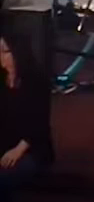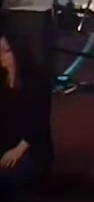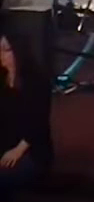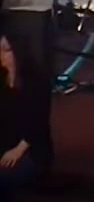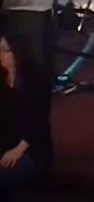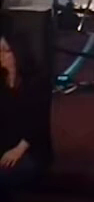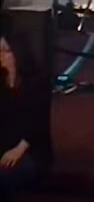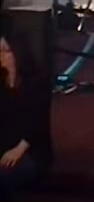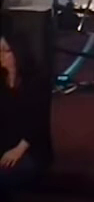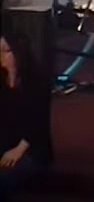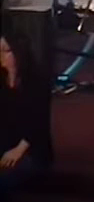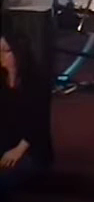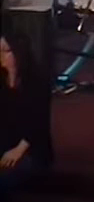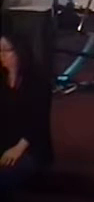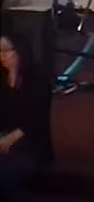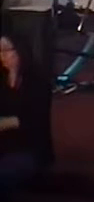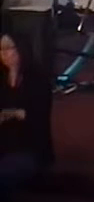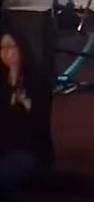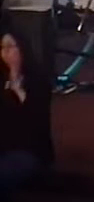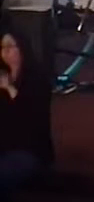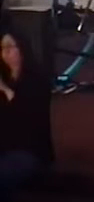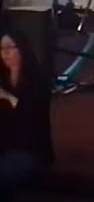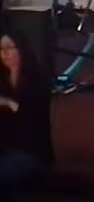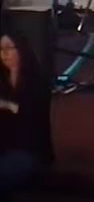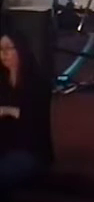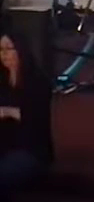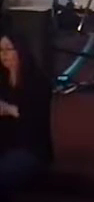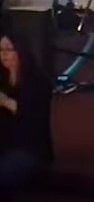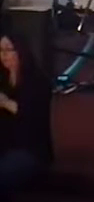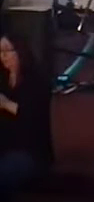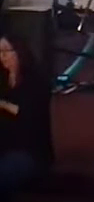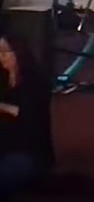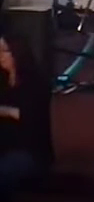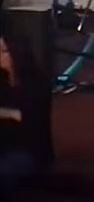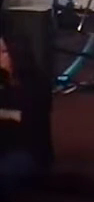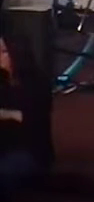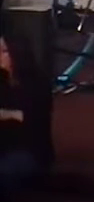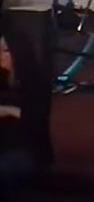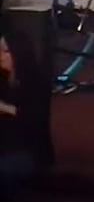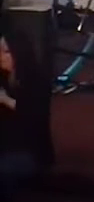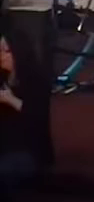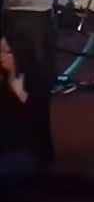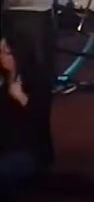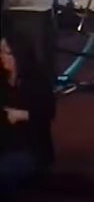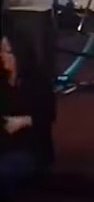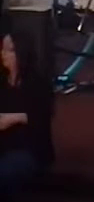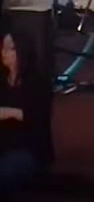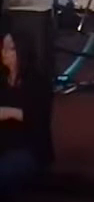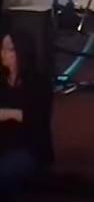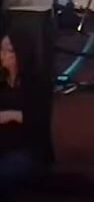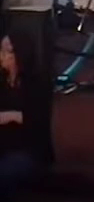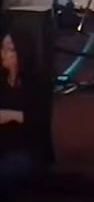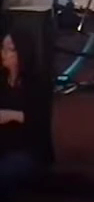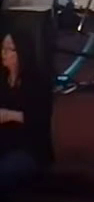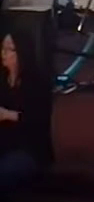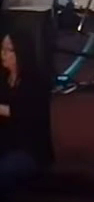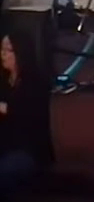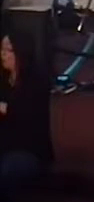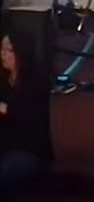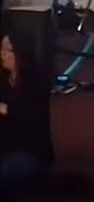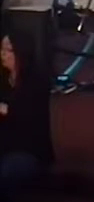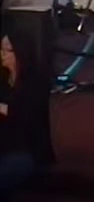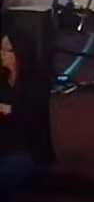love. This point is so very important. If everyone is doing their part, the body will grow. Be devoted to